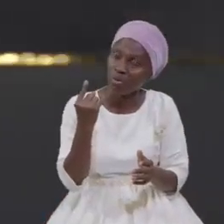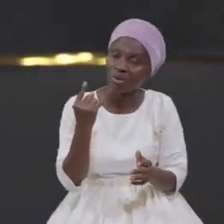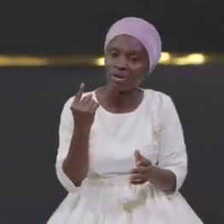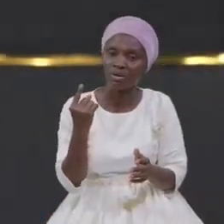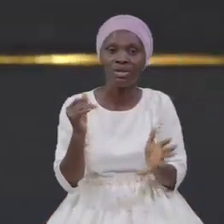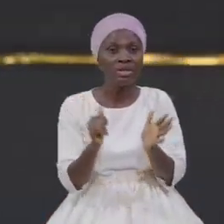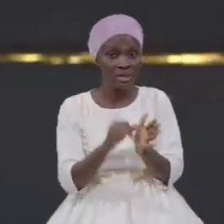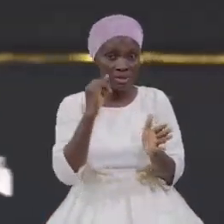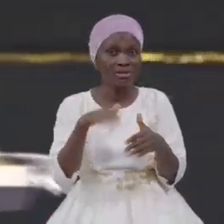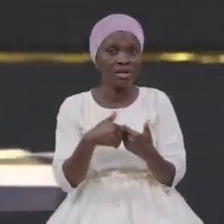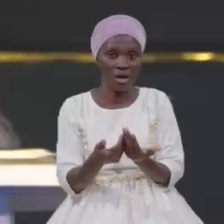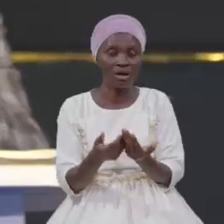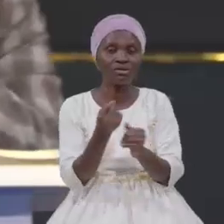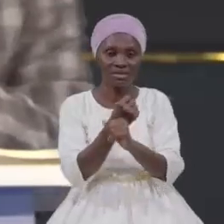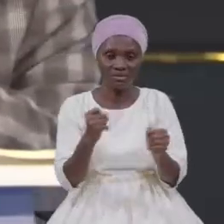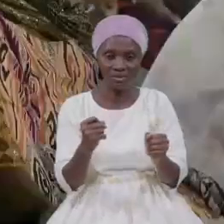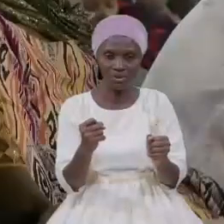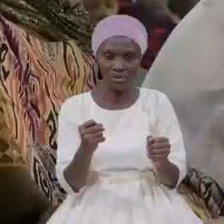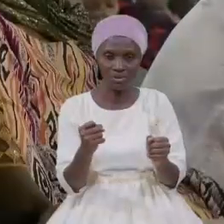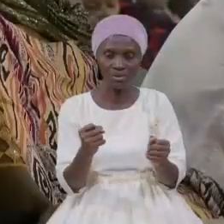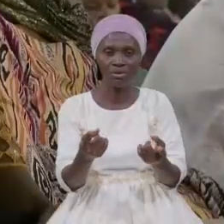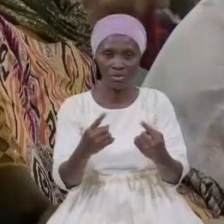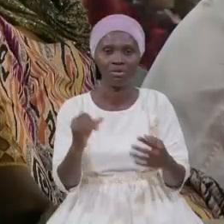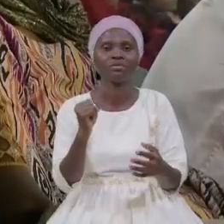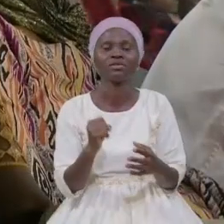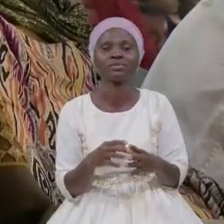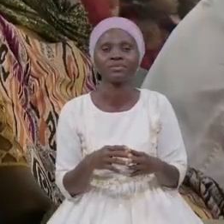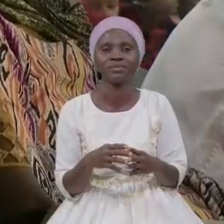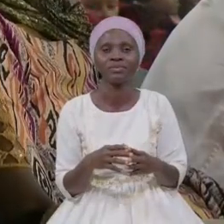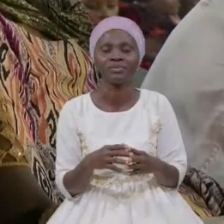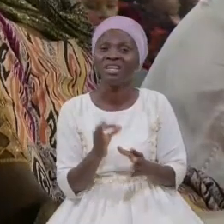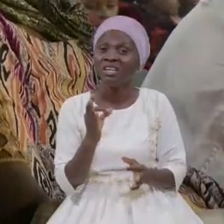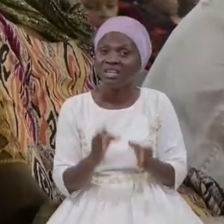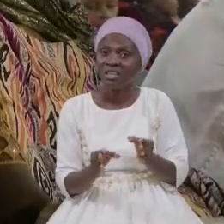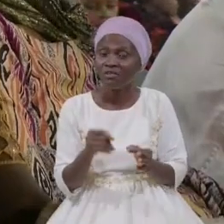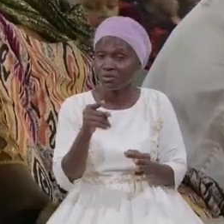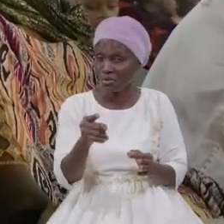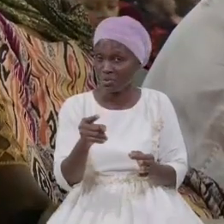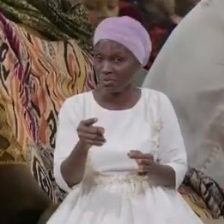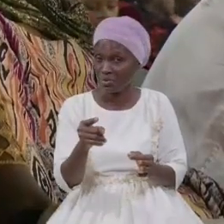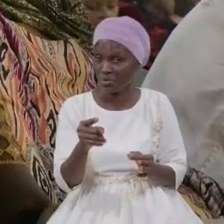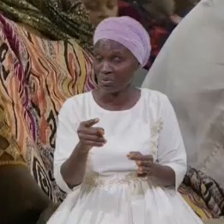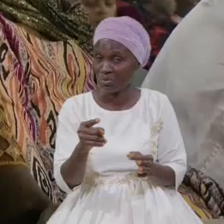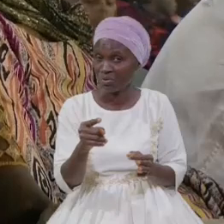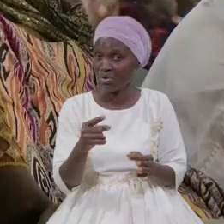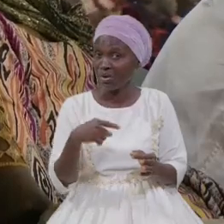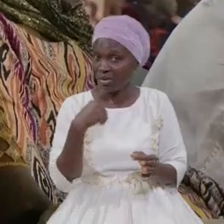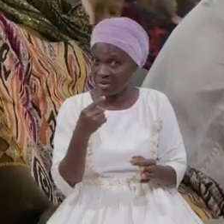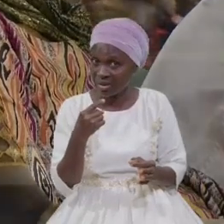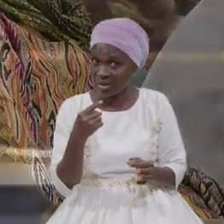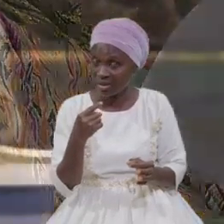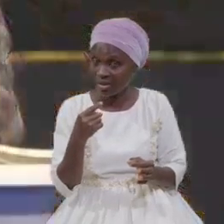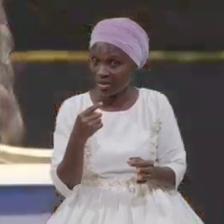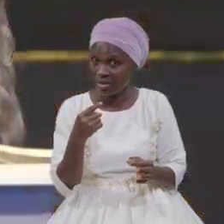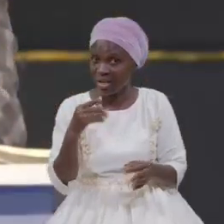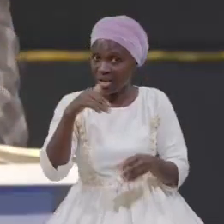how salvation comes. If you claimed in the past that